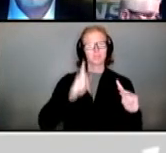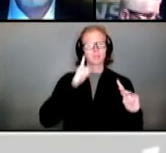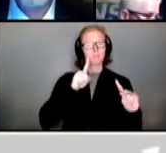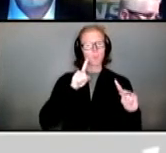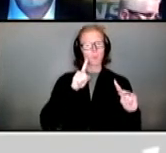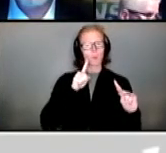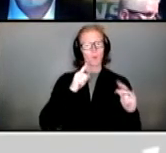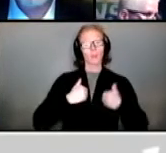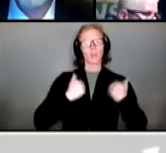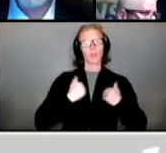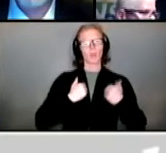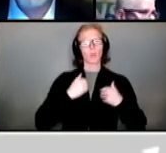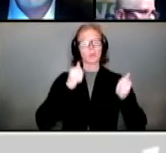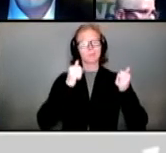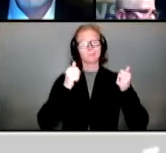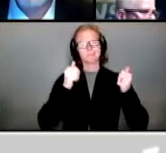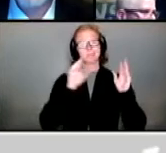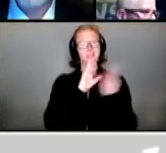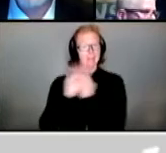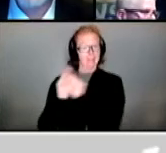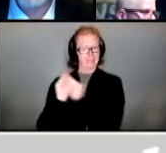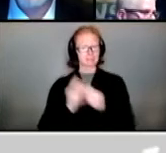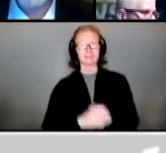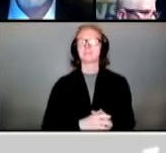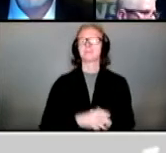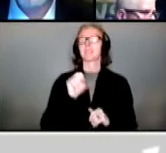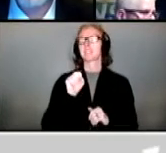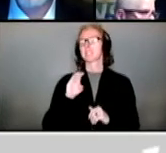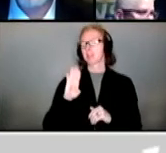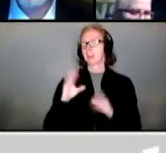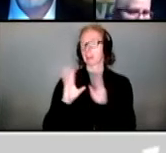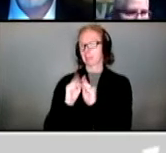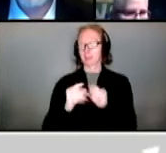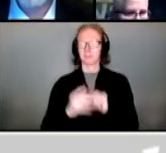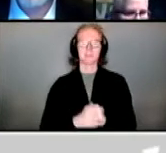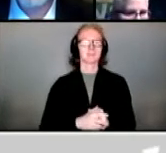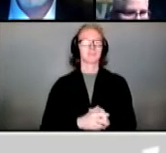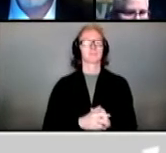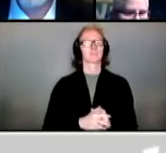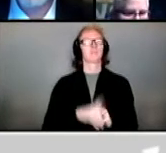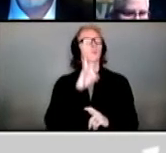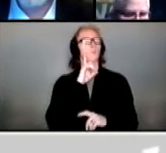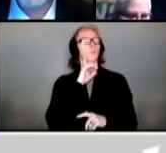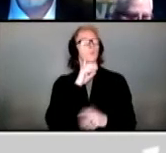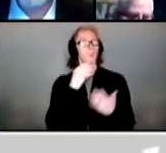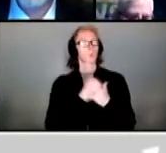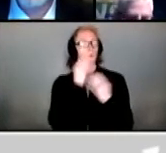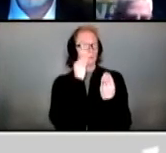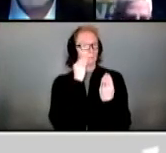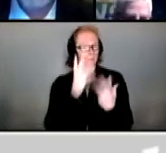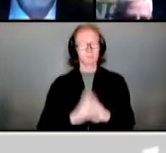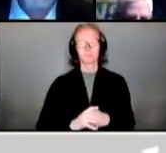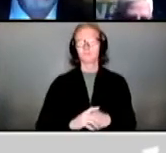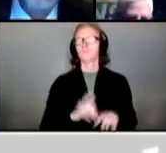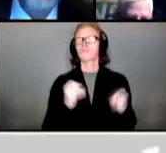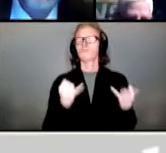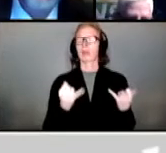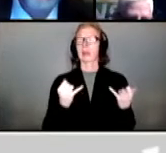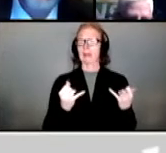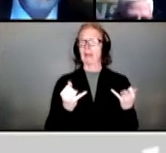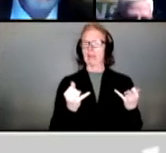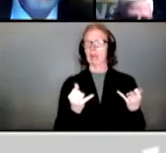wanted to give you a quick update. We are tentatively scheduling a